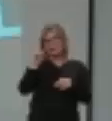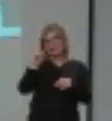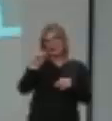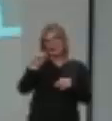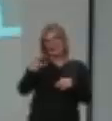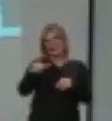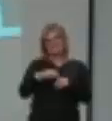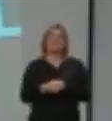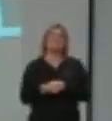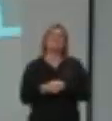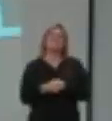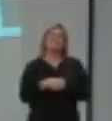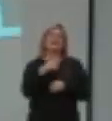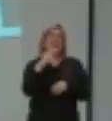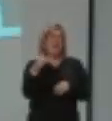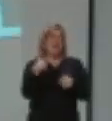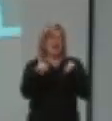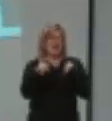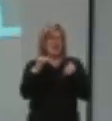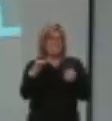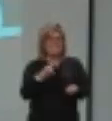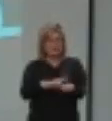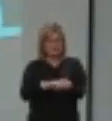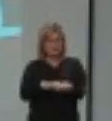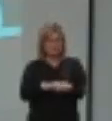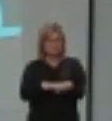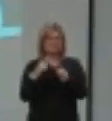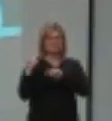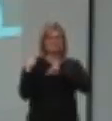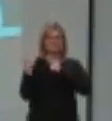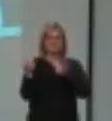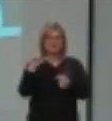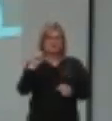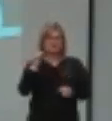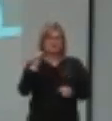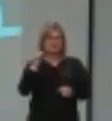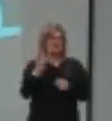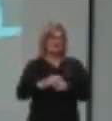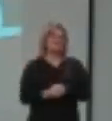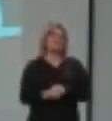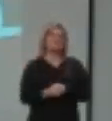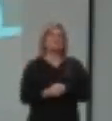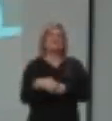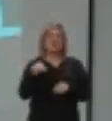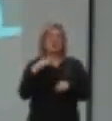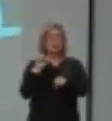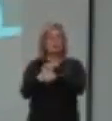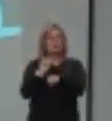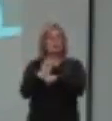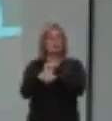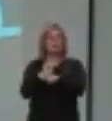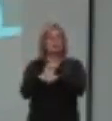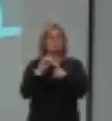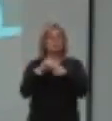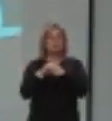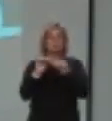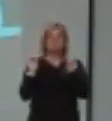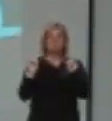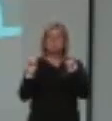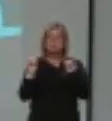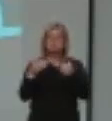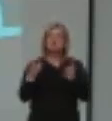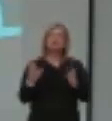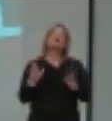Brittany. I am a nurse since 2017. I've worked in emergency